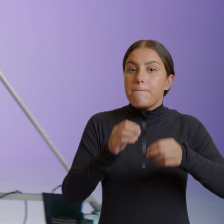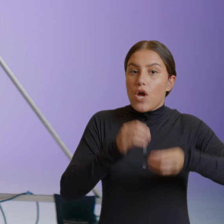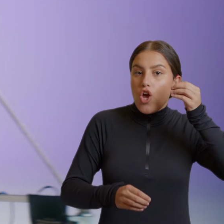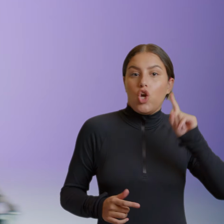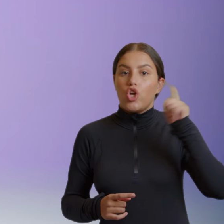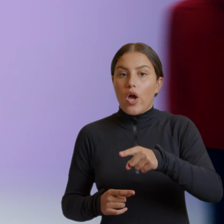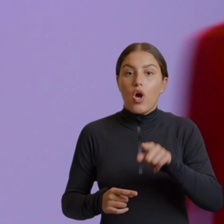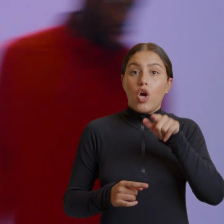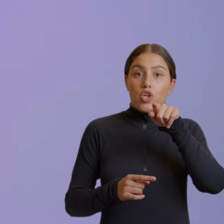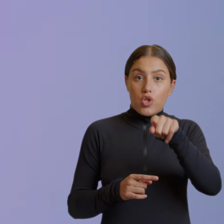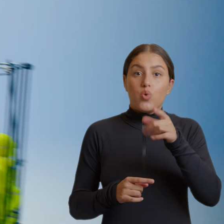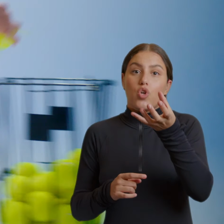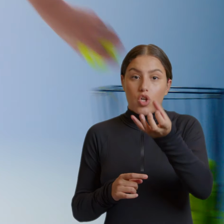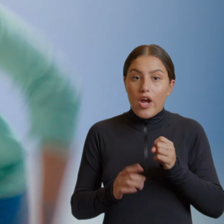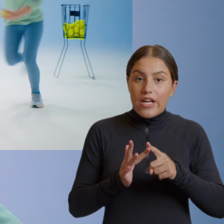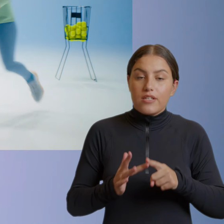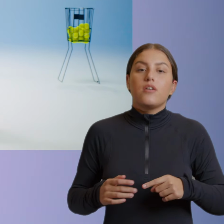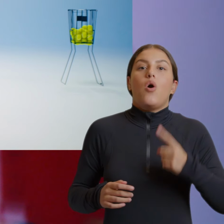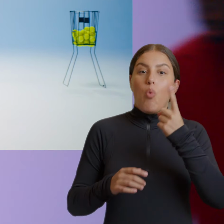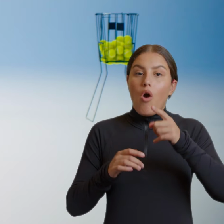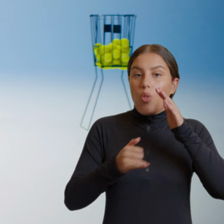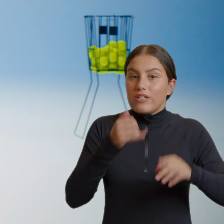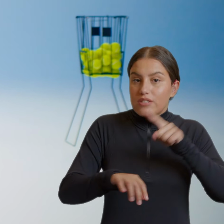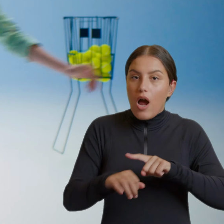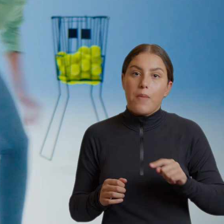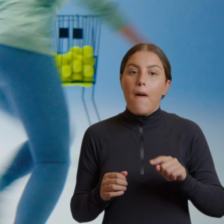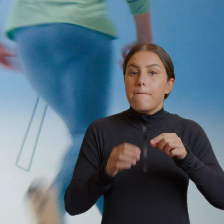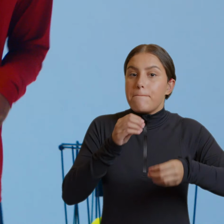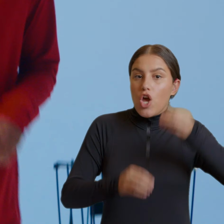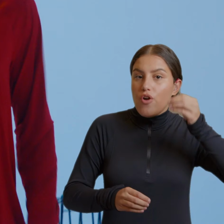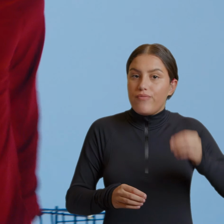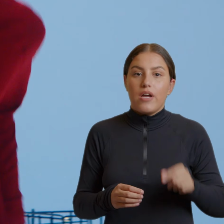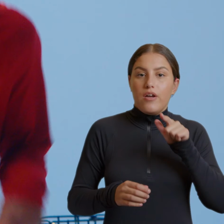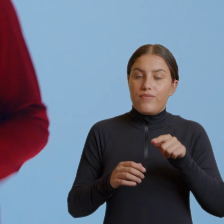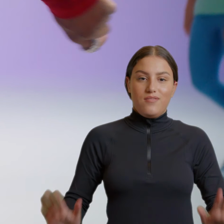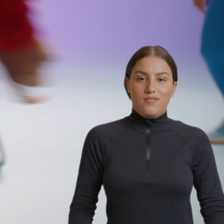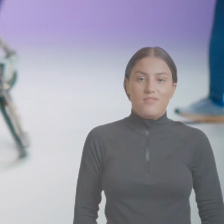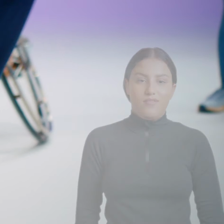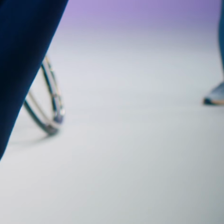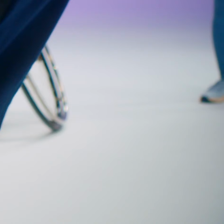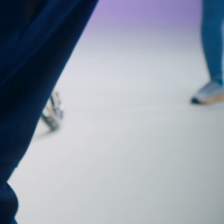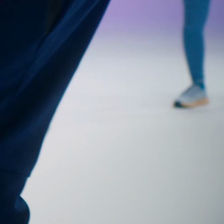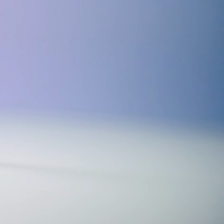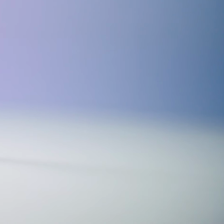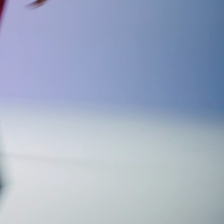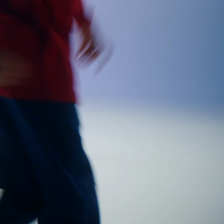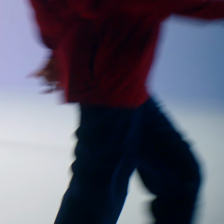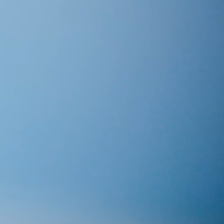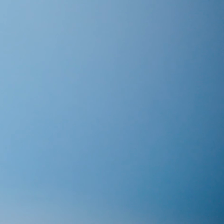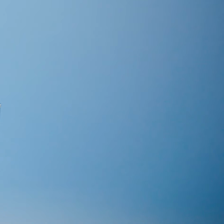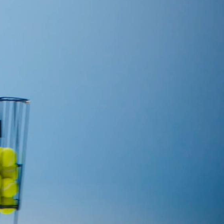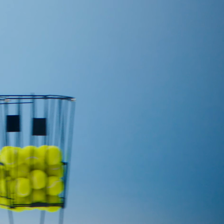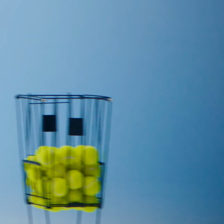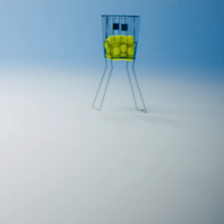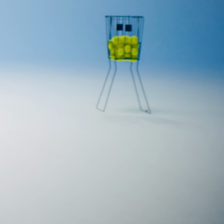Let's go. Ellie sprints towards the balls. Ellie grabs one, runs back and puts it in the bucket. Zach has a go. Zach gets the ball in. One